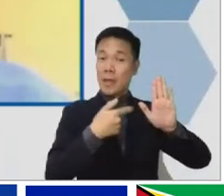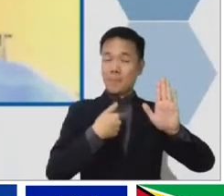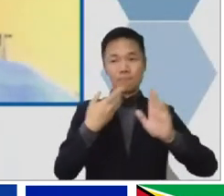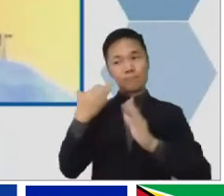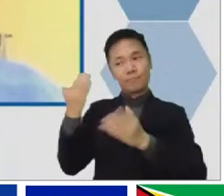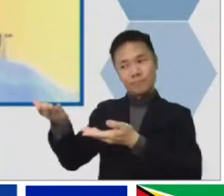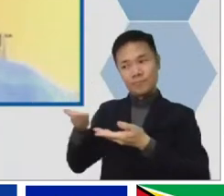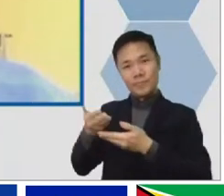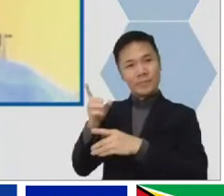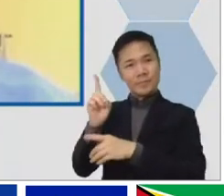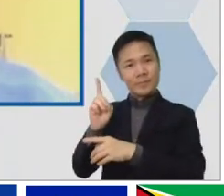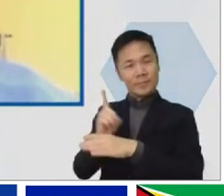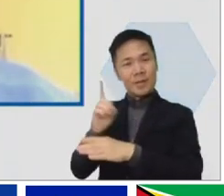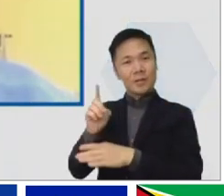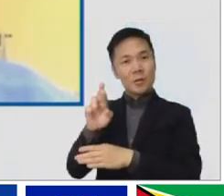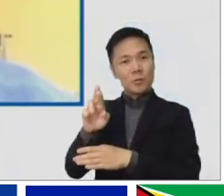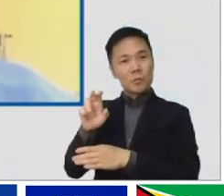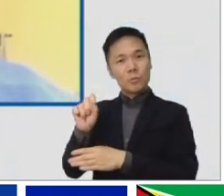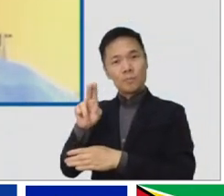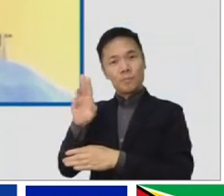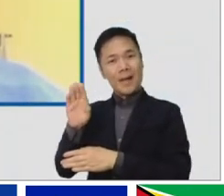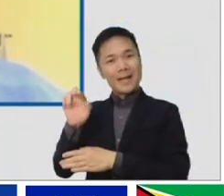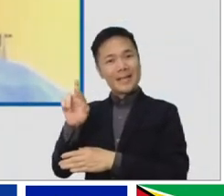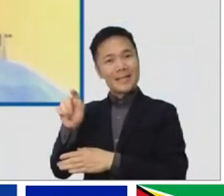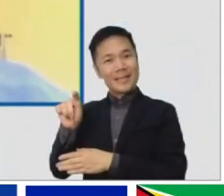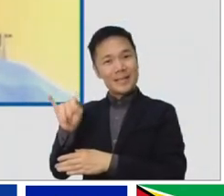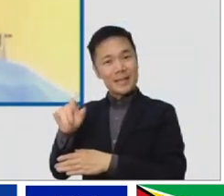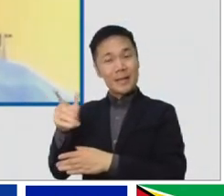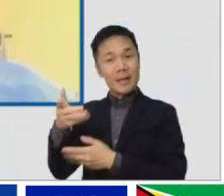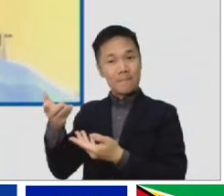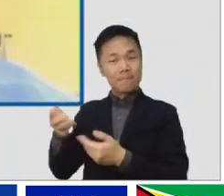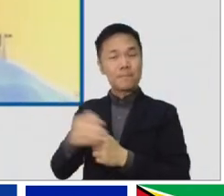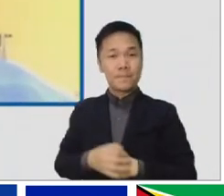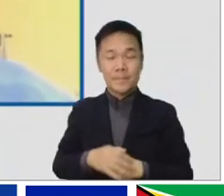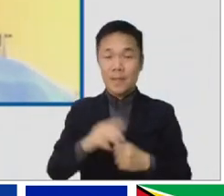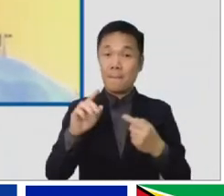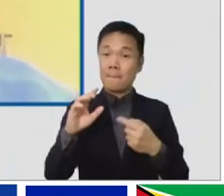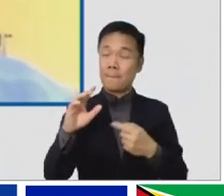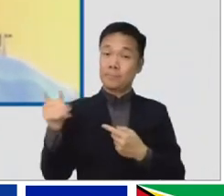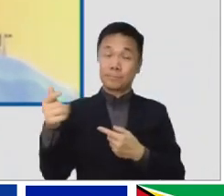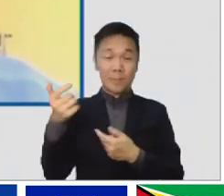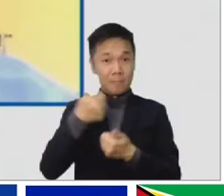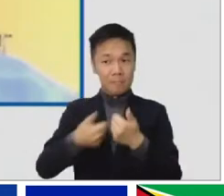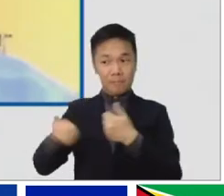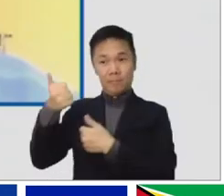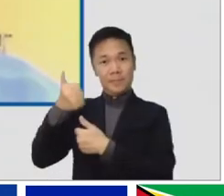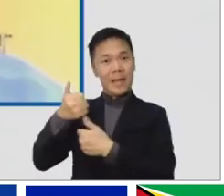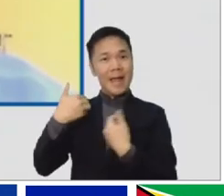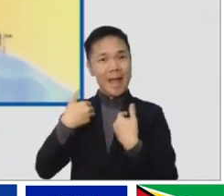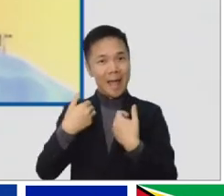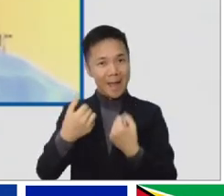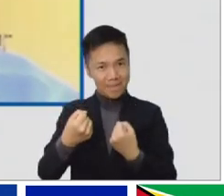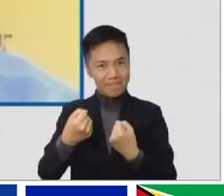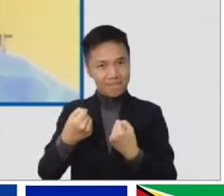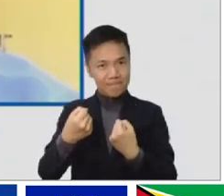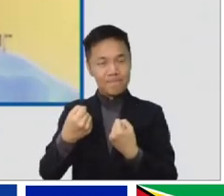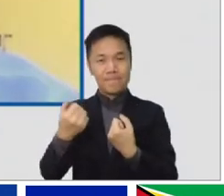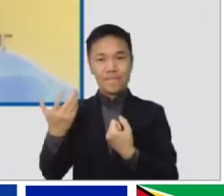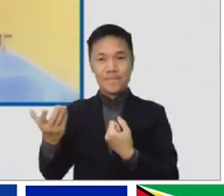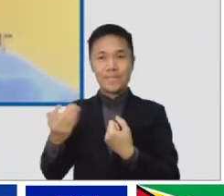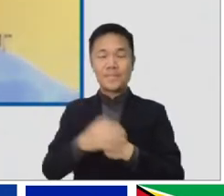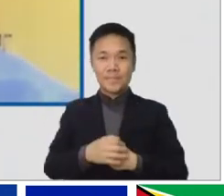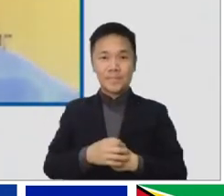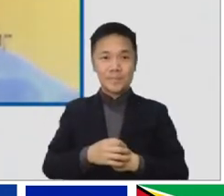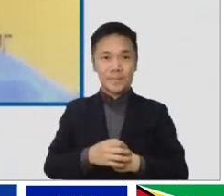Ugarte Casafranca, who is the Director of the Health Emergencies area in the Pan